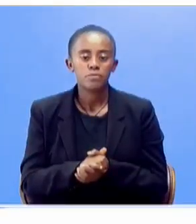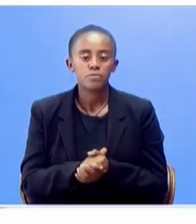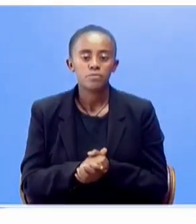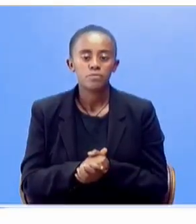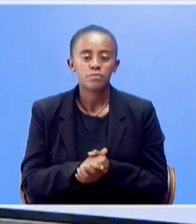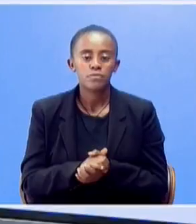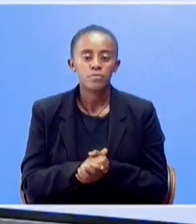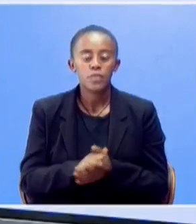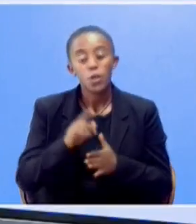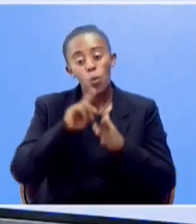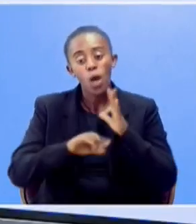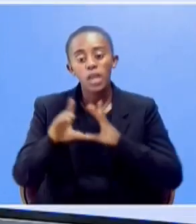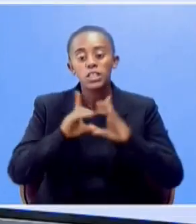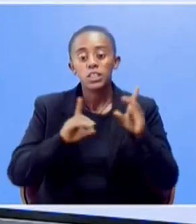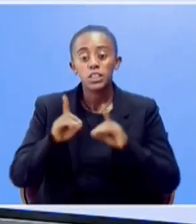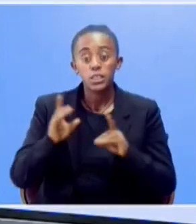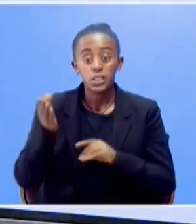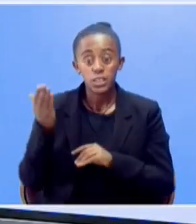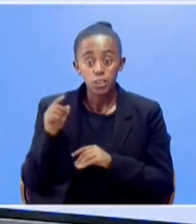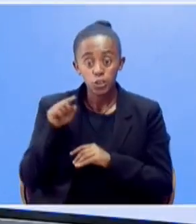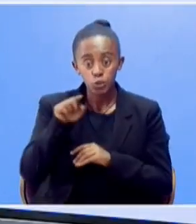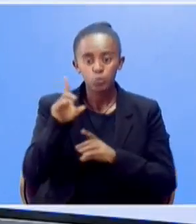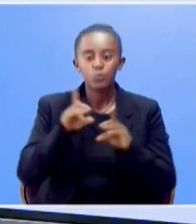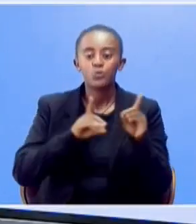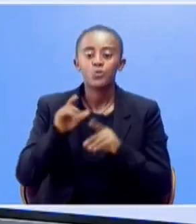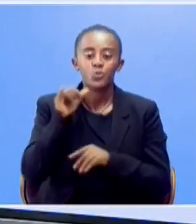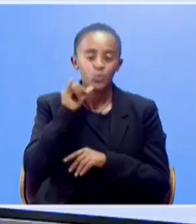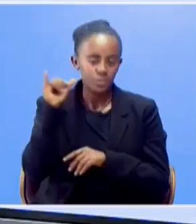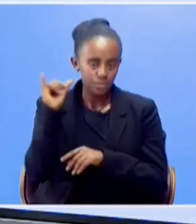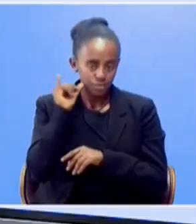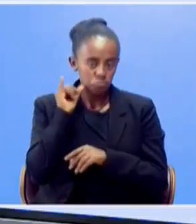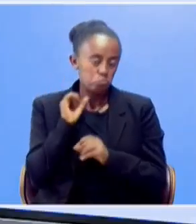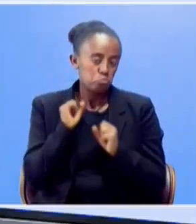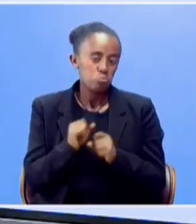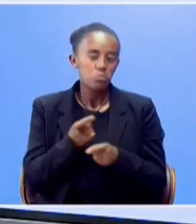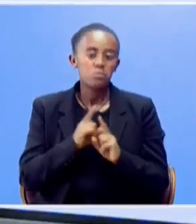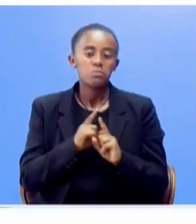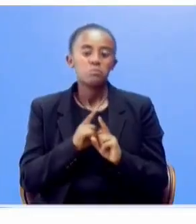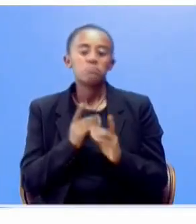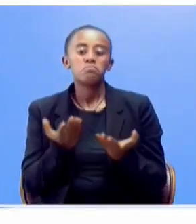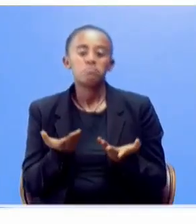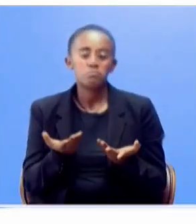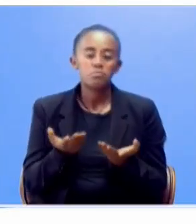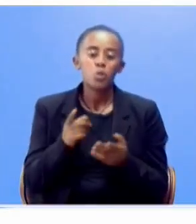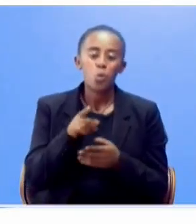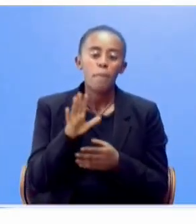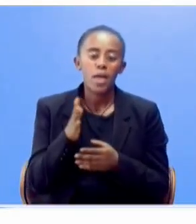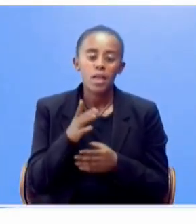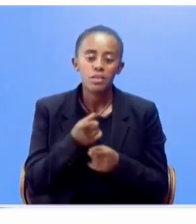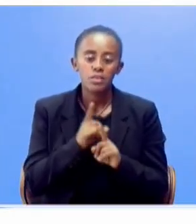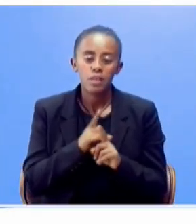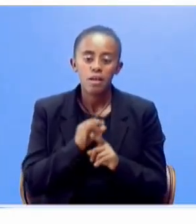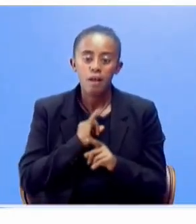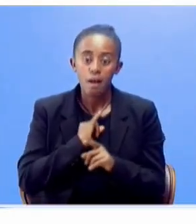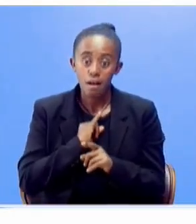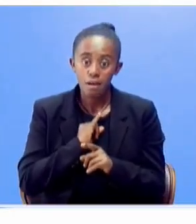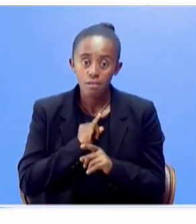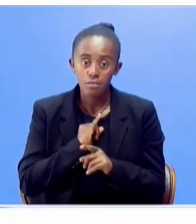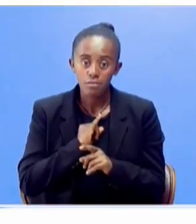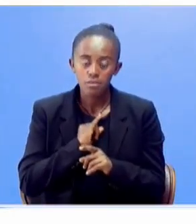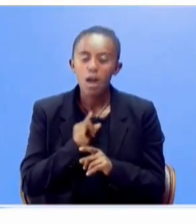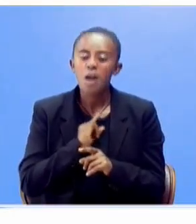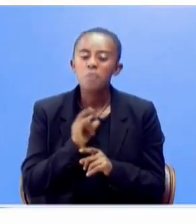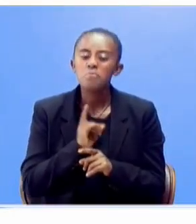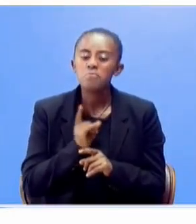What did you do yesterday? And possible answers, you may say, I